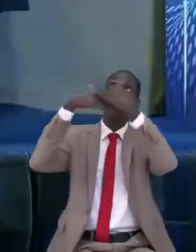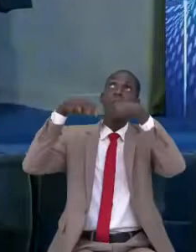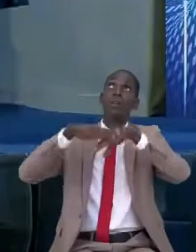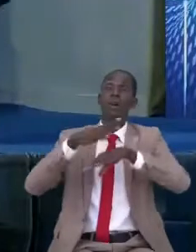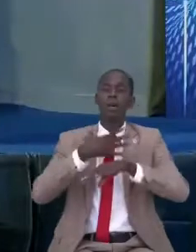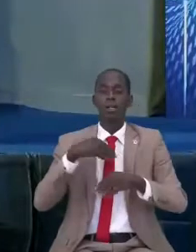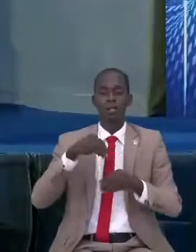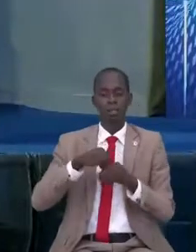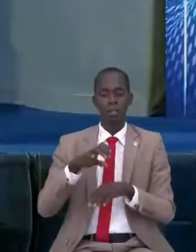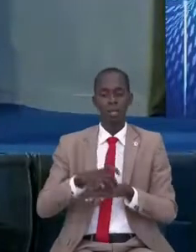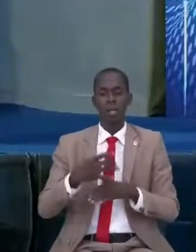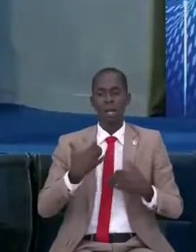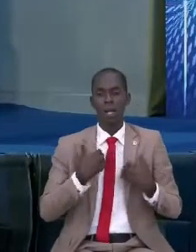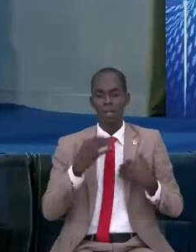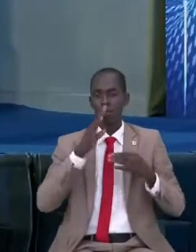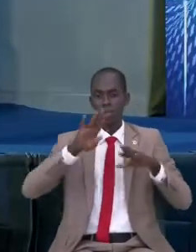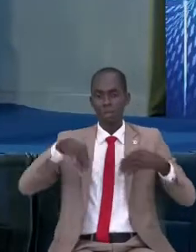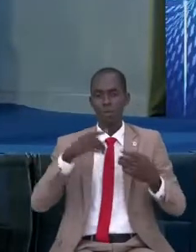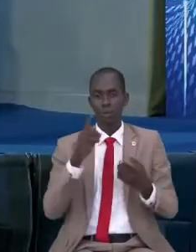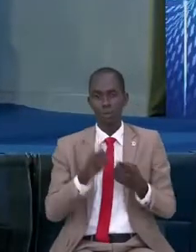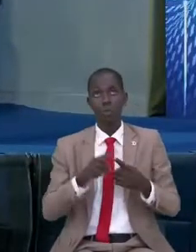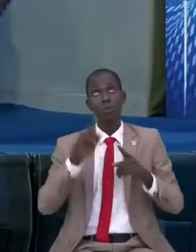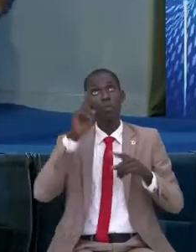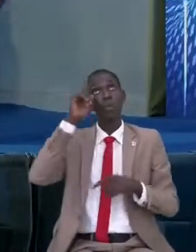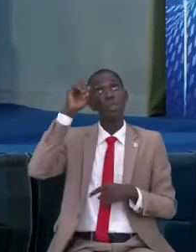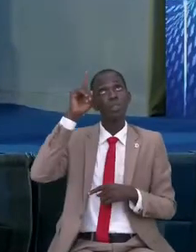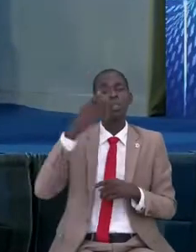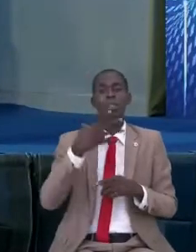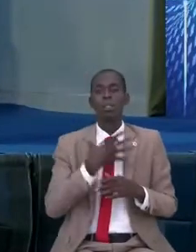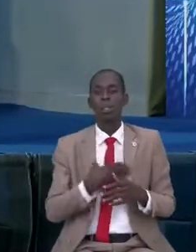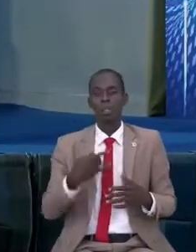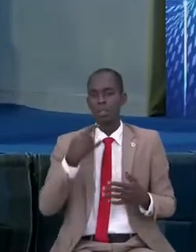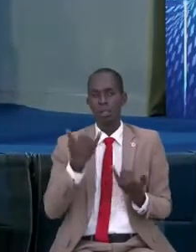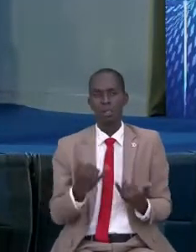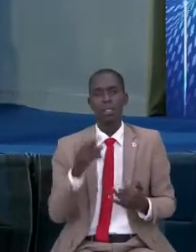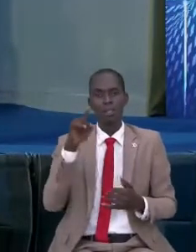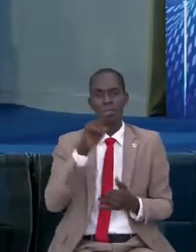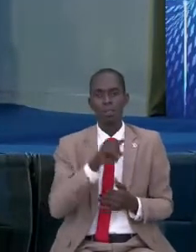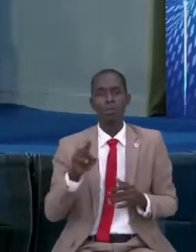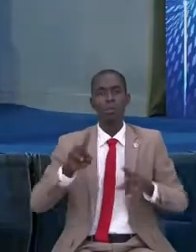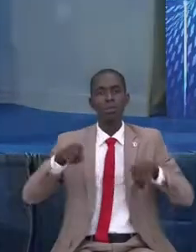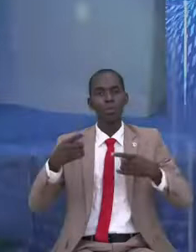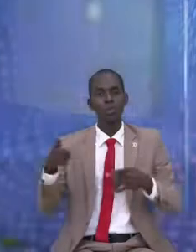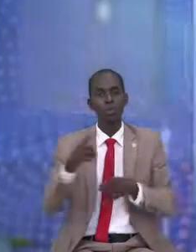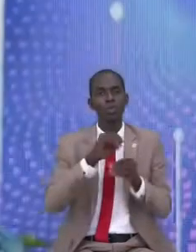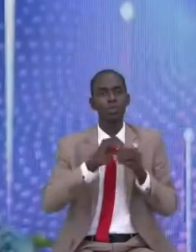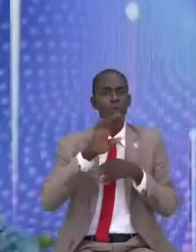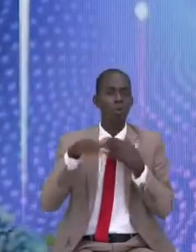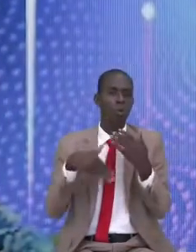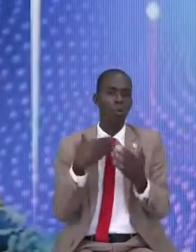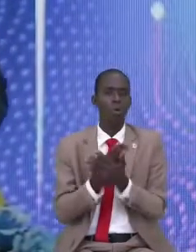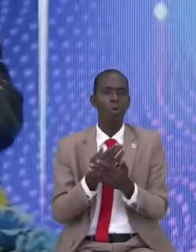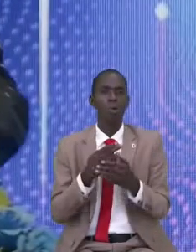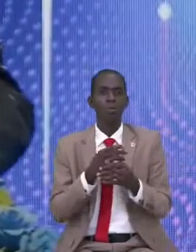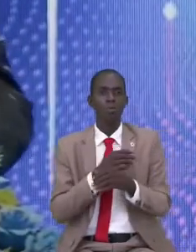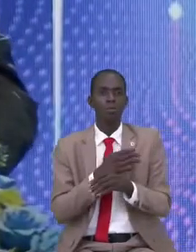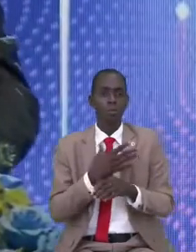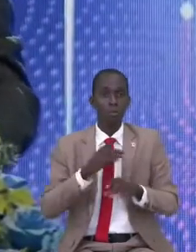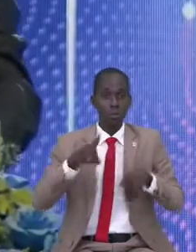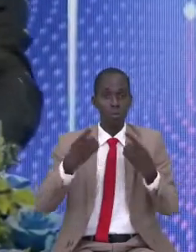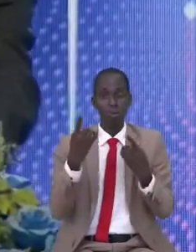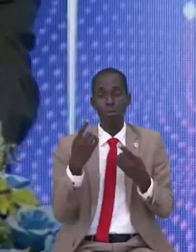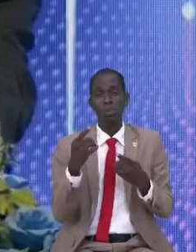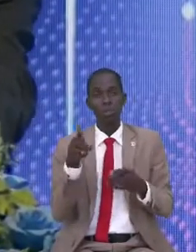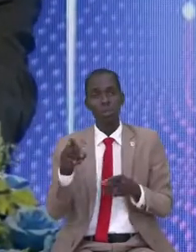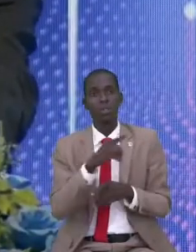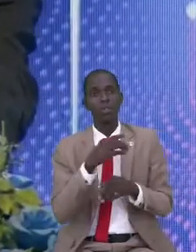has been given unto him, therefore go ye and teach all nations. The responsibility